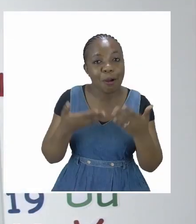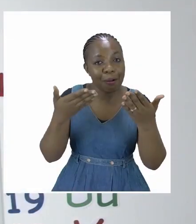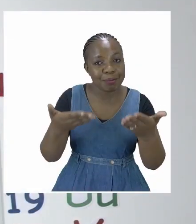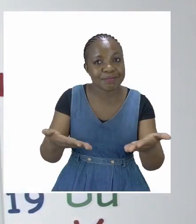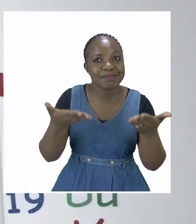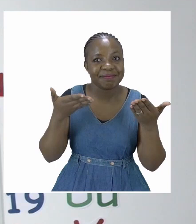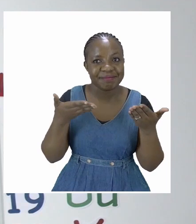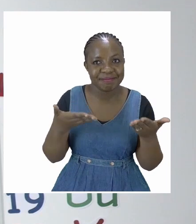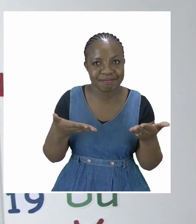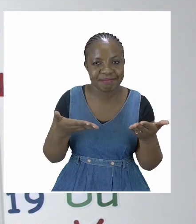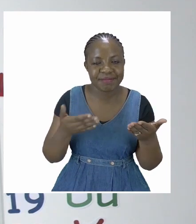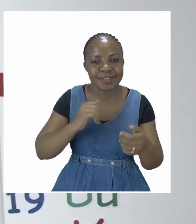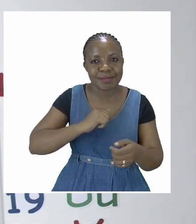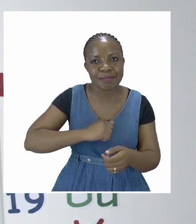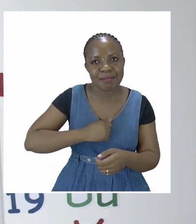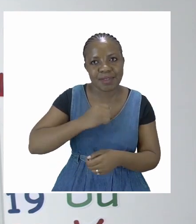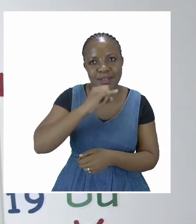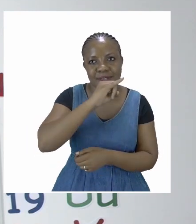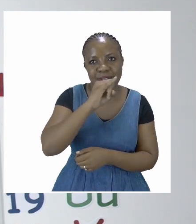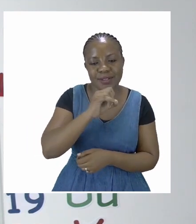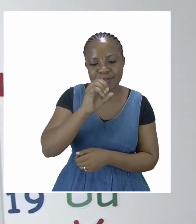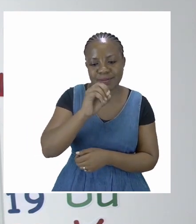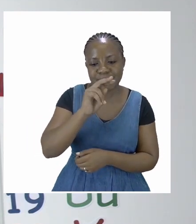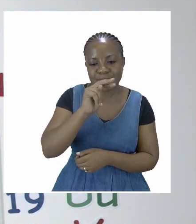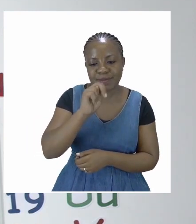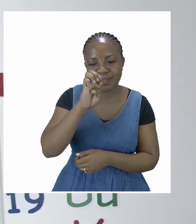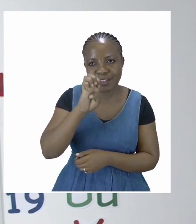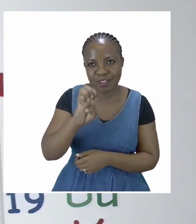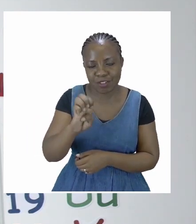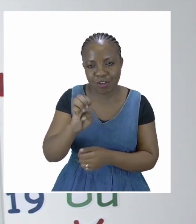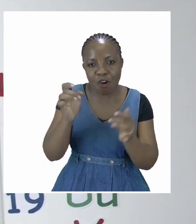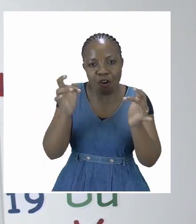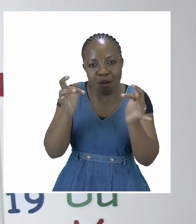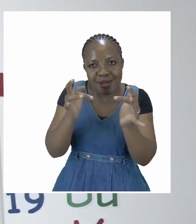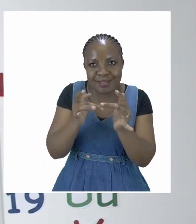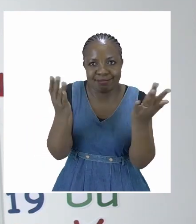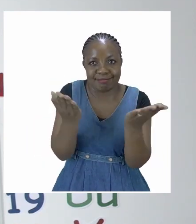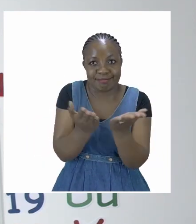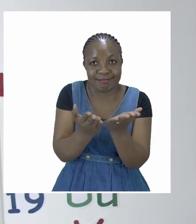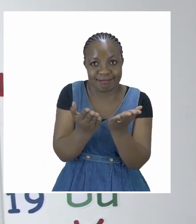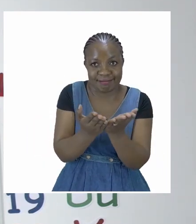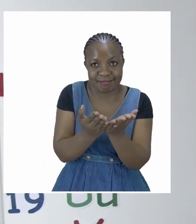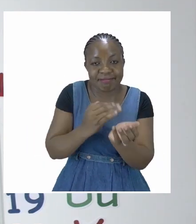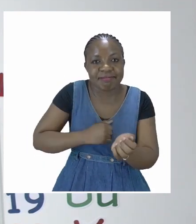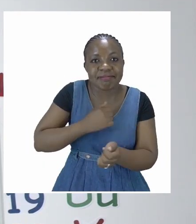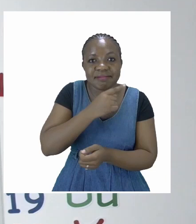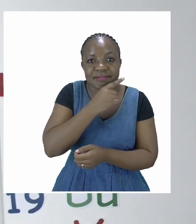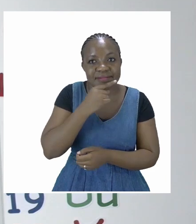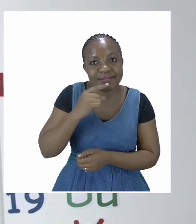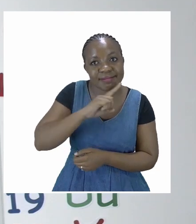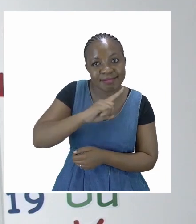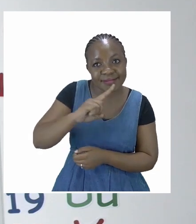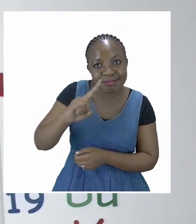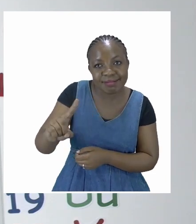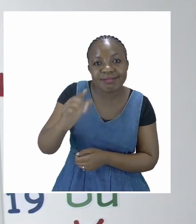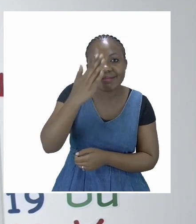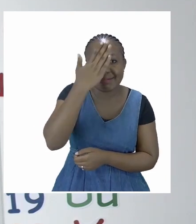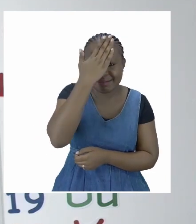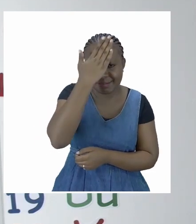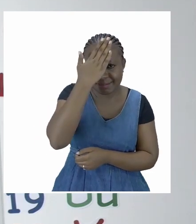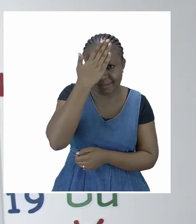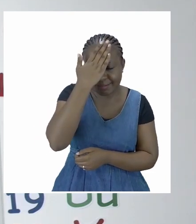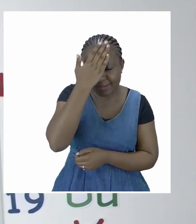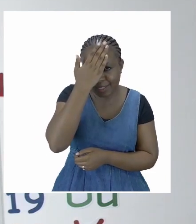Welcome to My Zone Online School. My name is Teacher Mutsa. Get your education